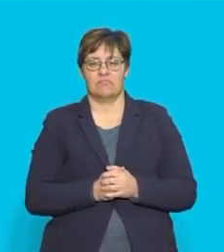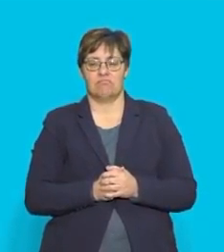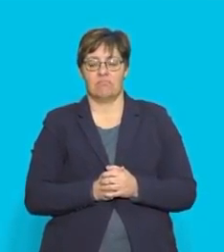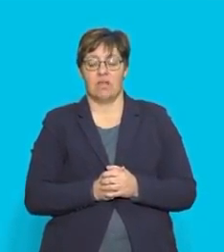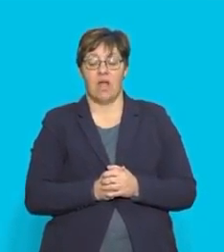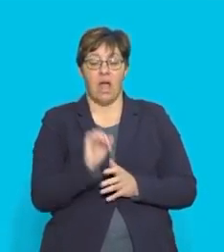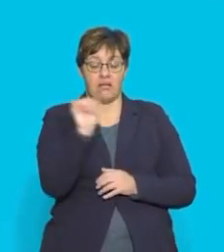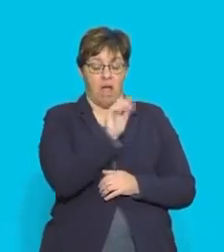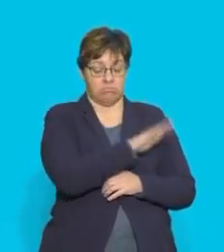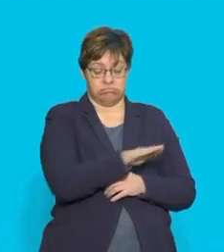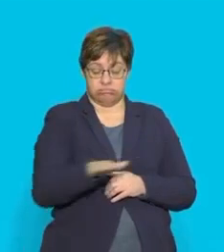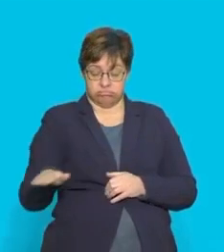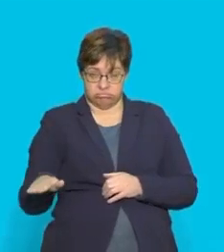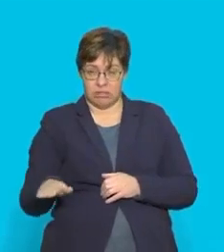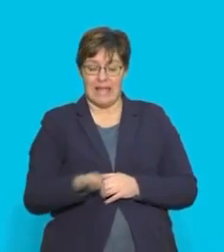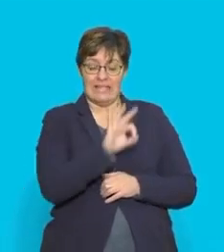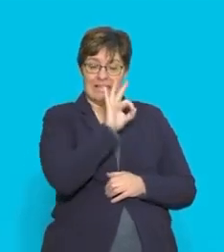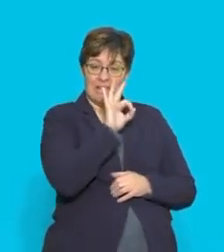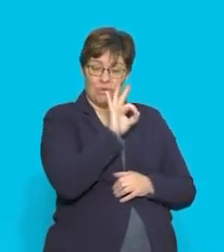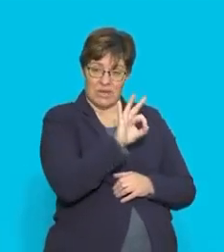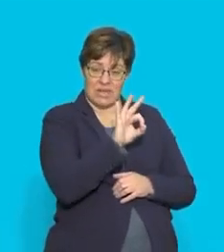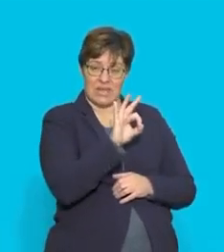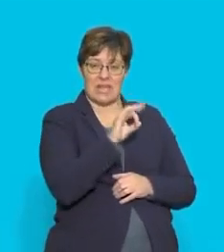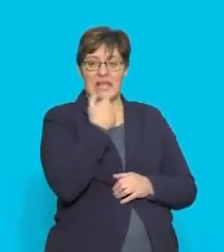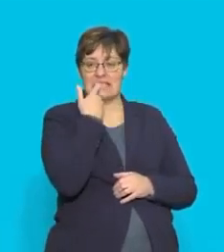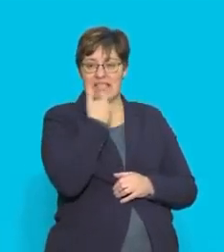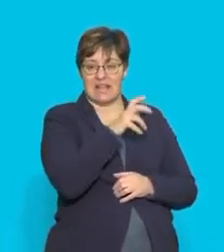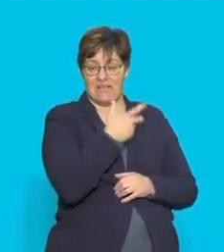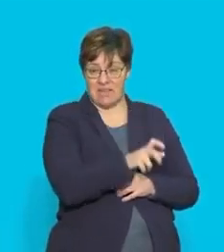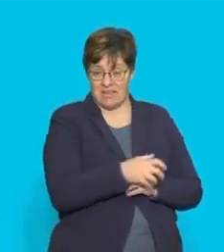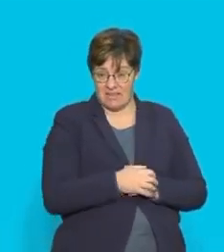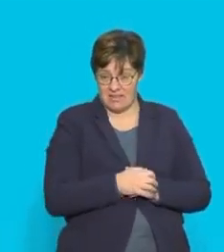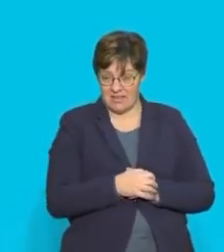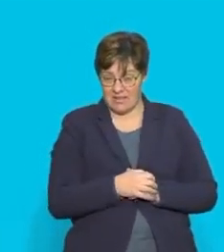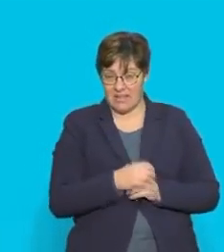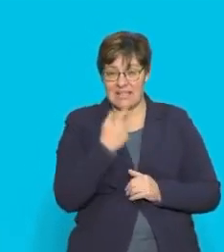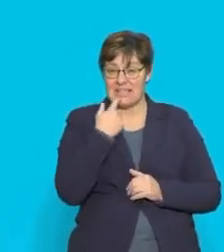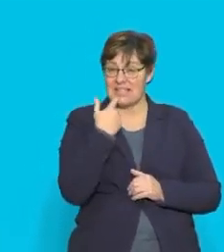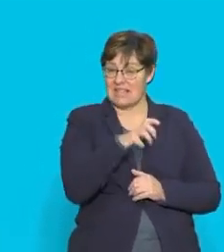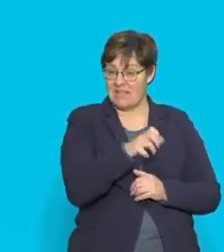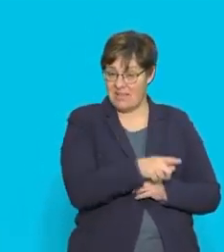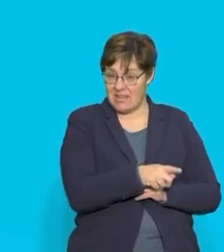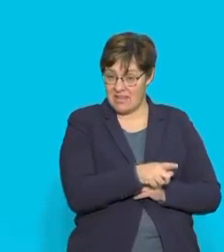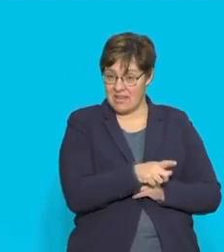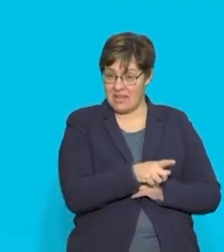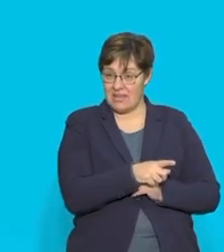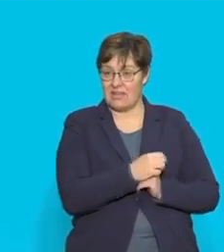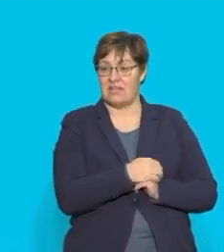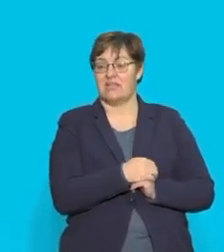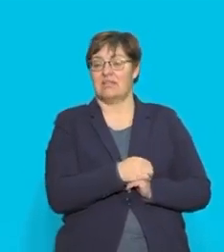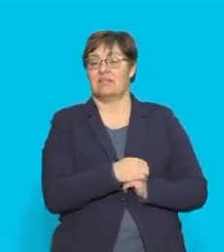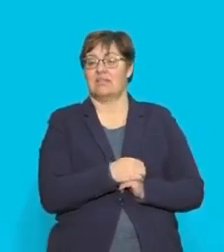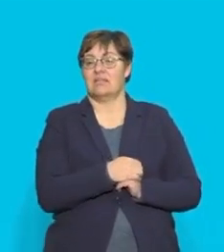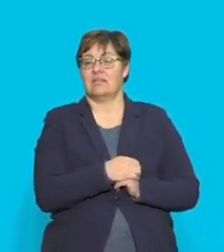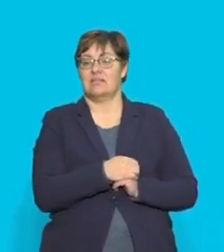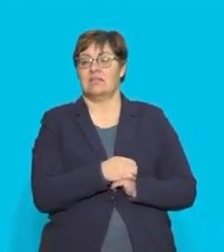3 are silver. Okay, what does that mean? If 3 are silver, that implies we